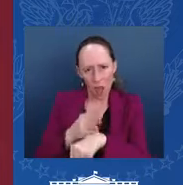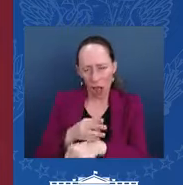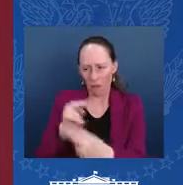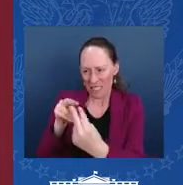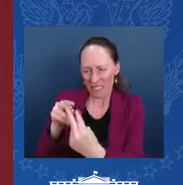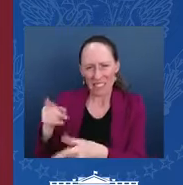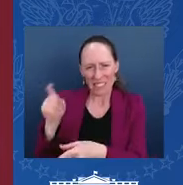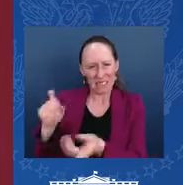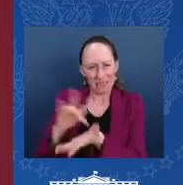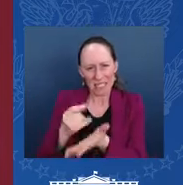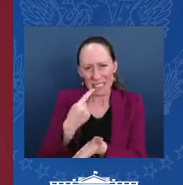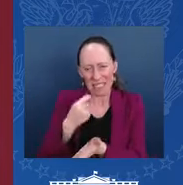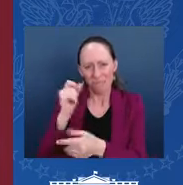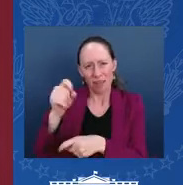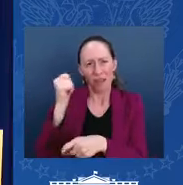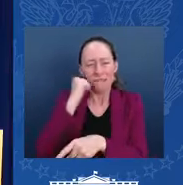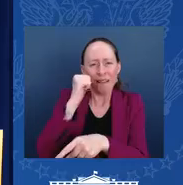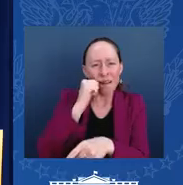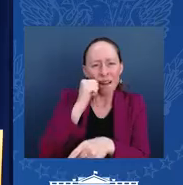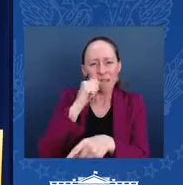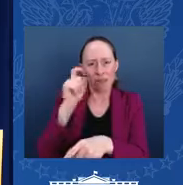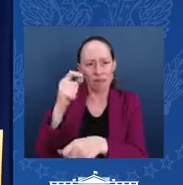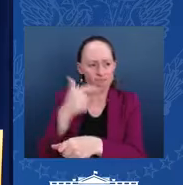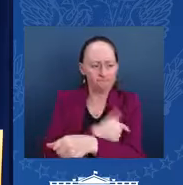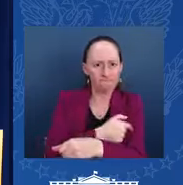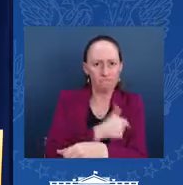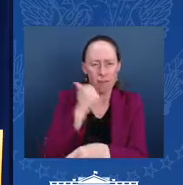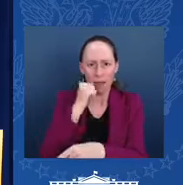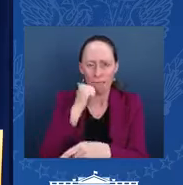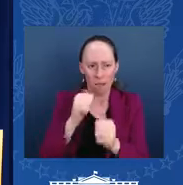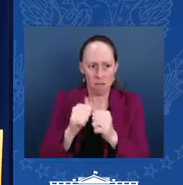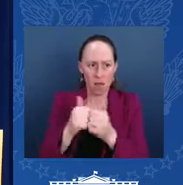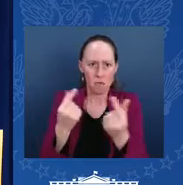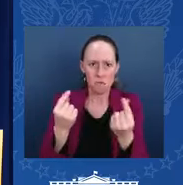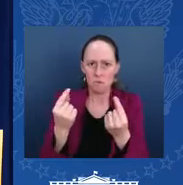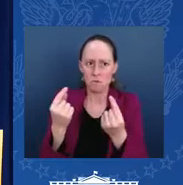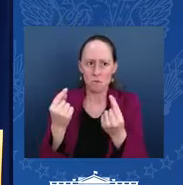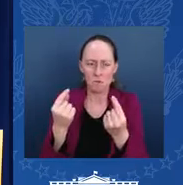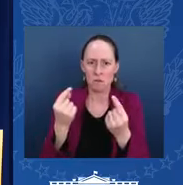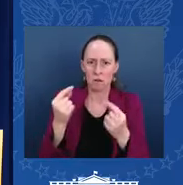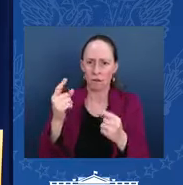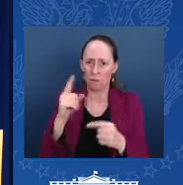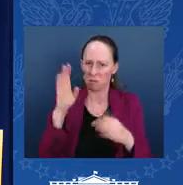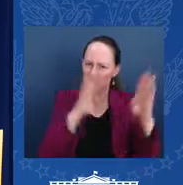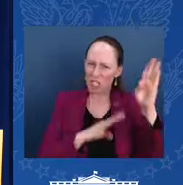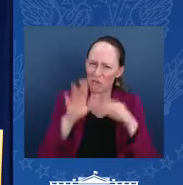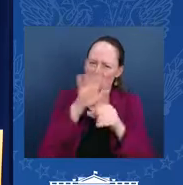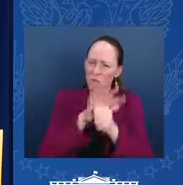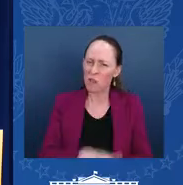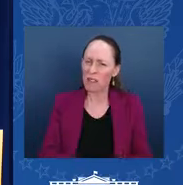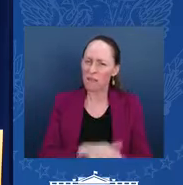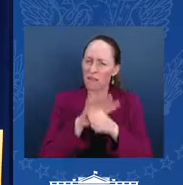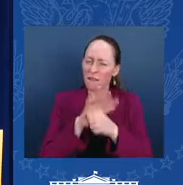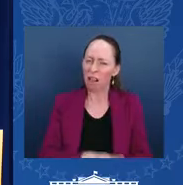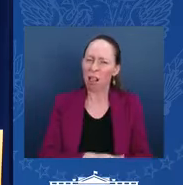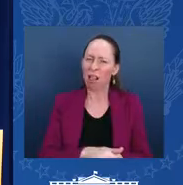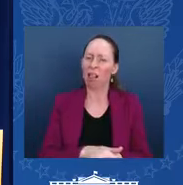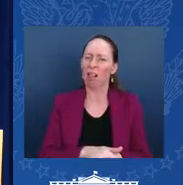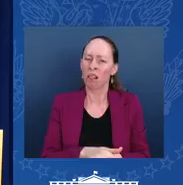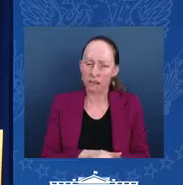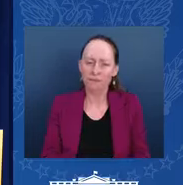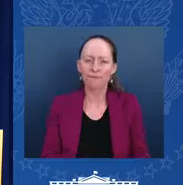no idea how you're going to pay for it. Not a joke. One woman in that meeting said, I have two children needed.